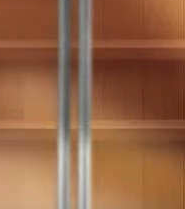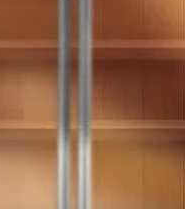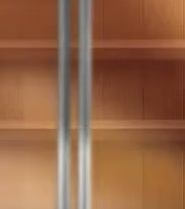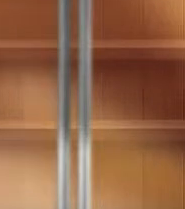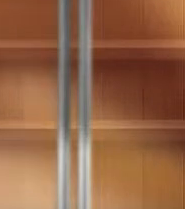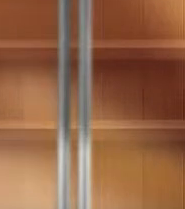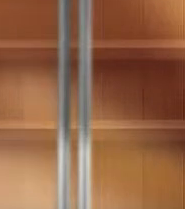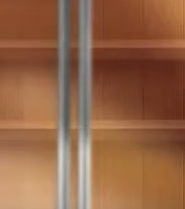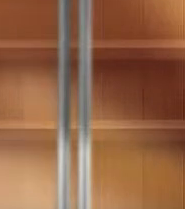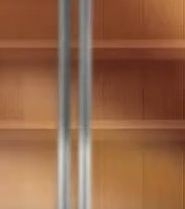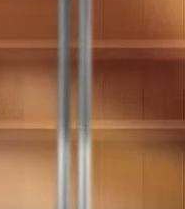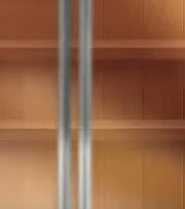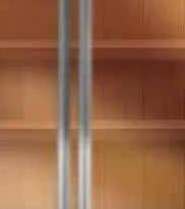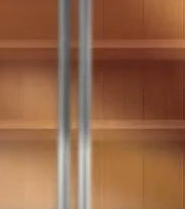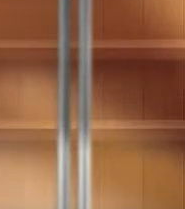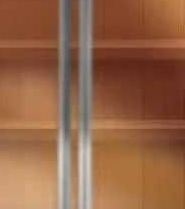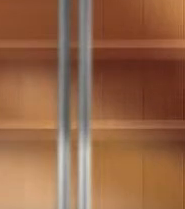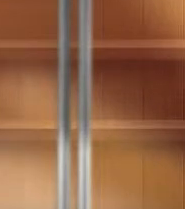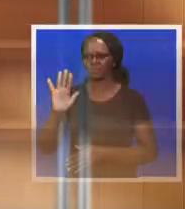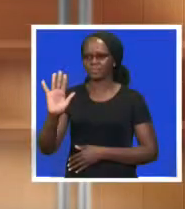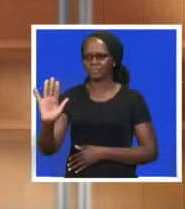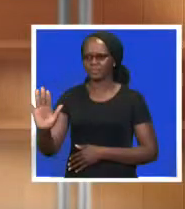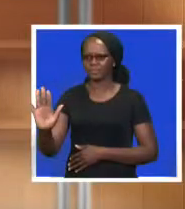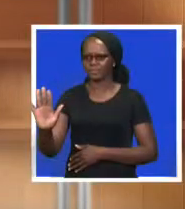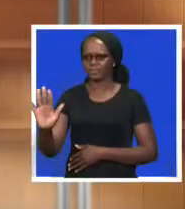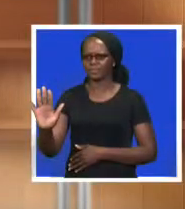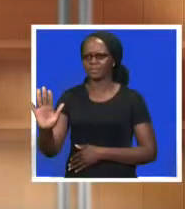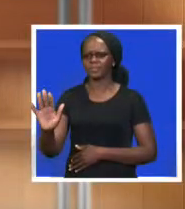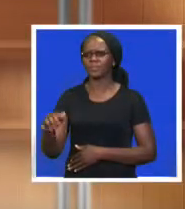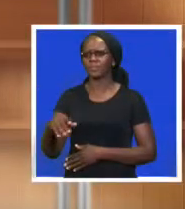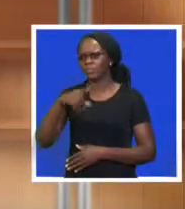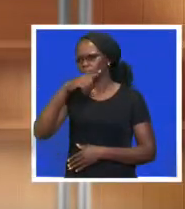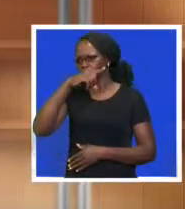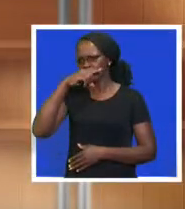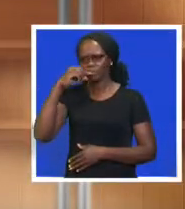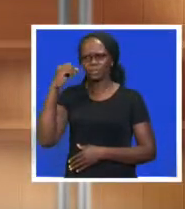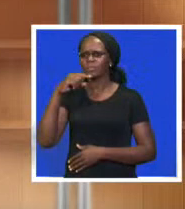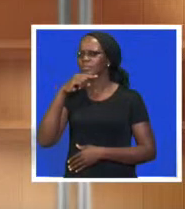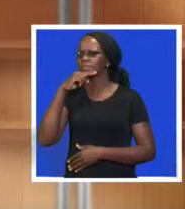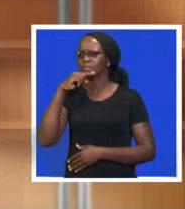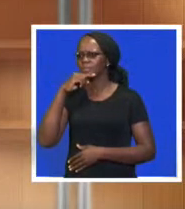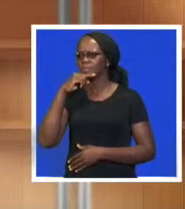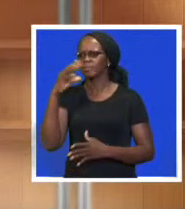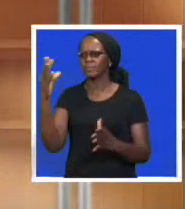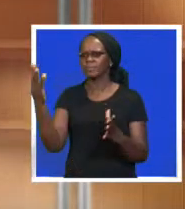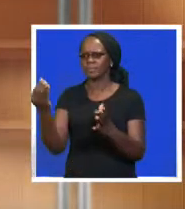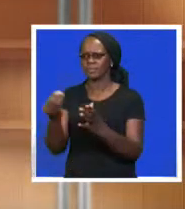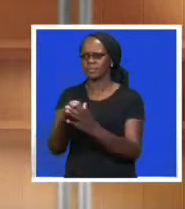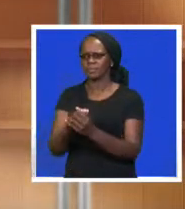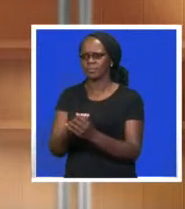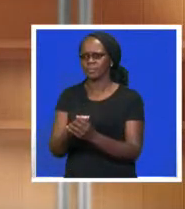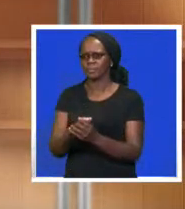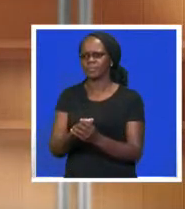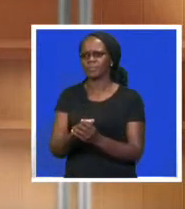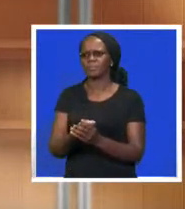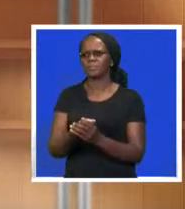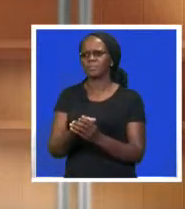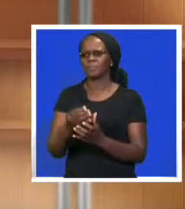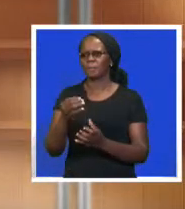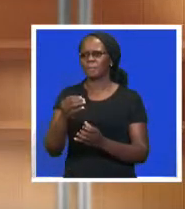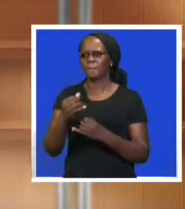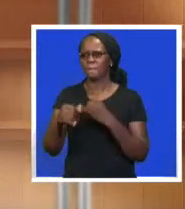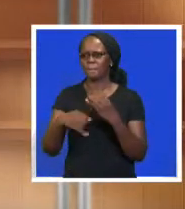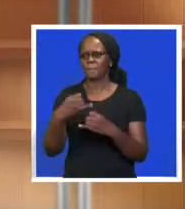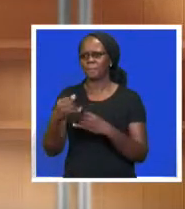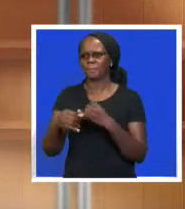Welcome back, grade 5s and 6s. My name is Lirato Mabilisa, and with me in the studio is the sign language